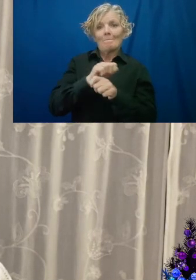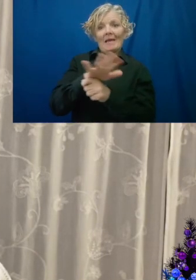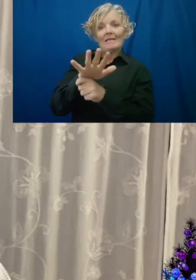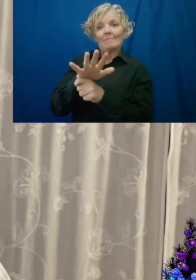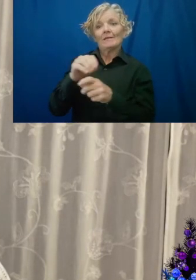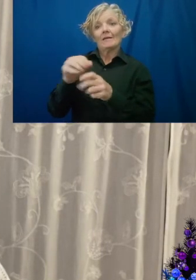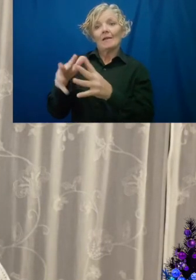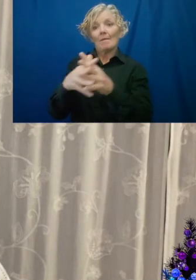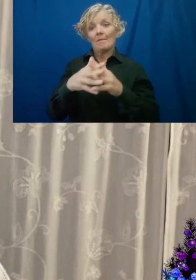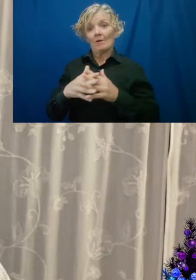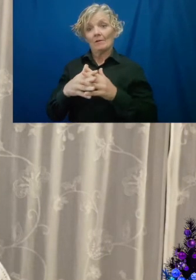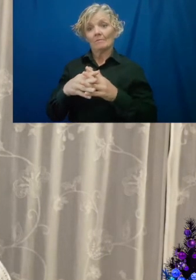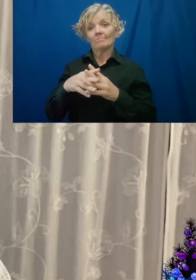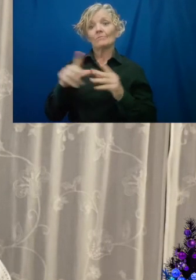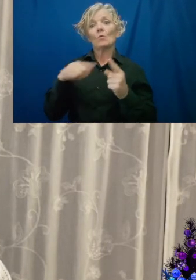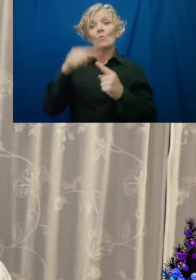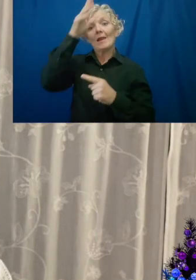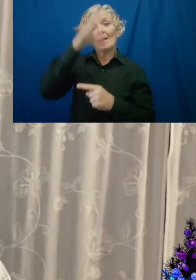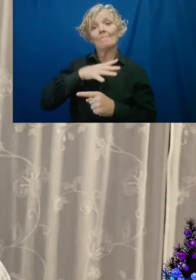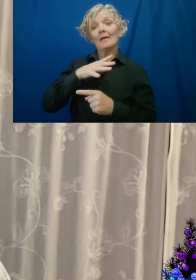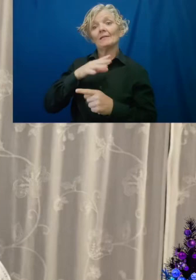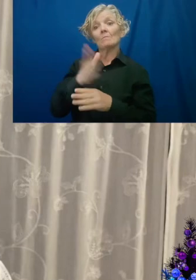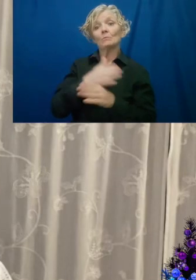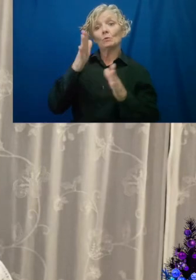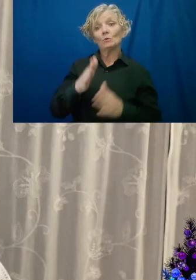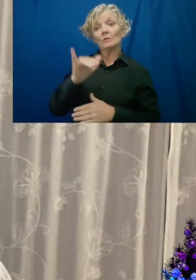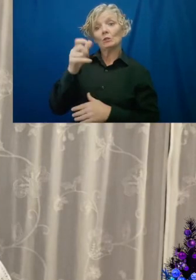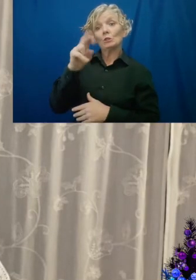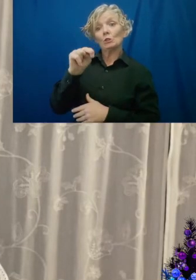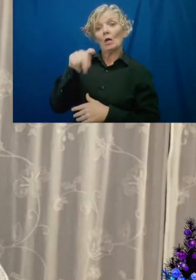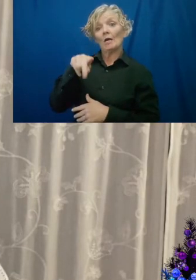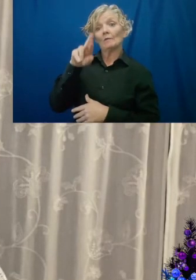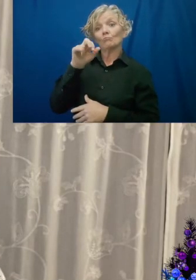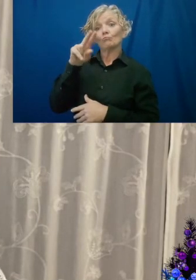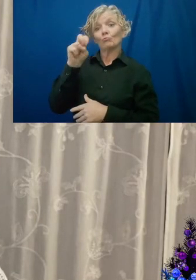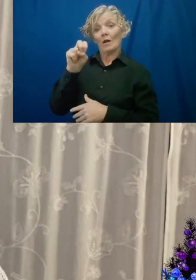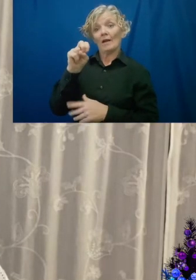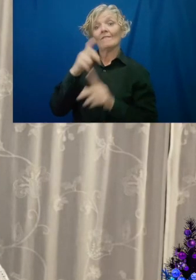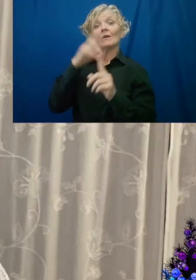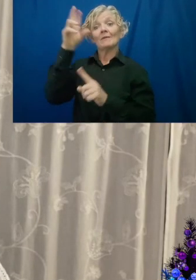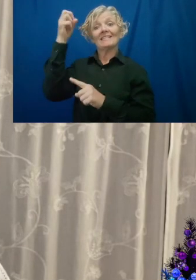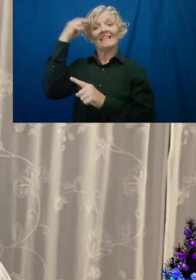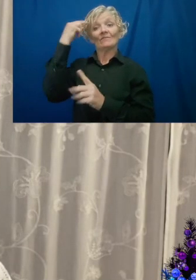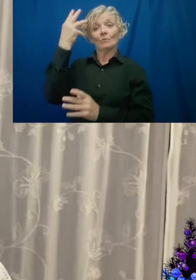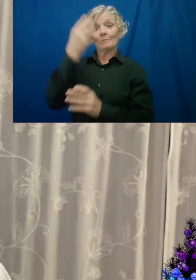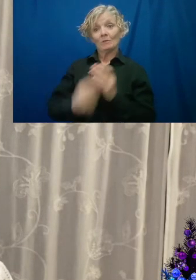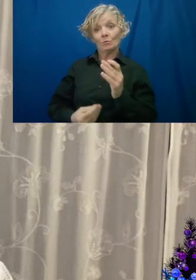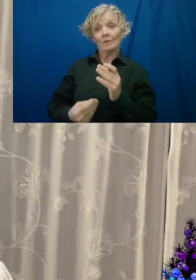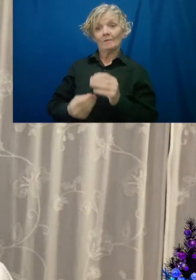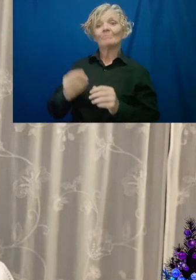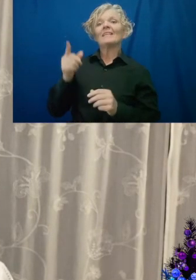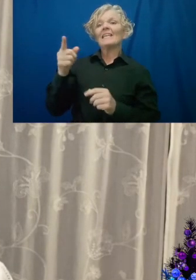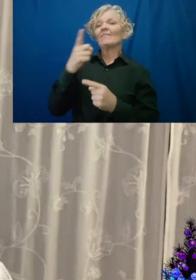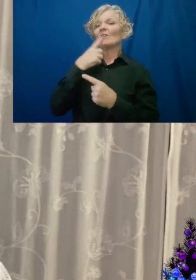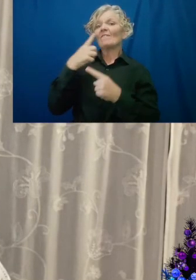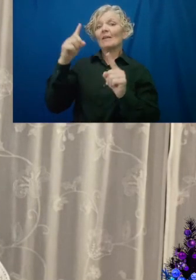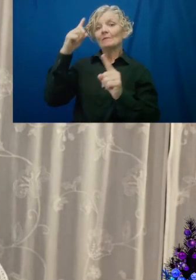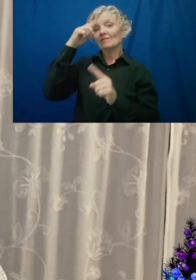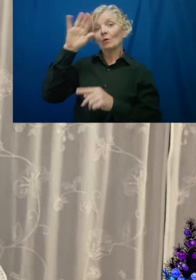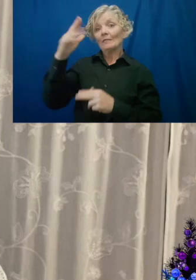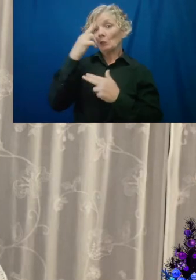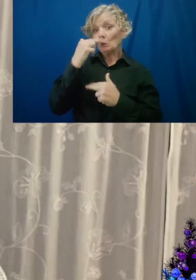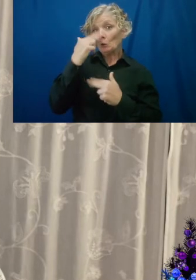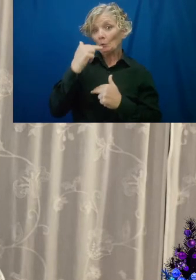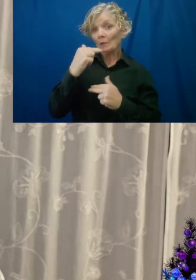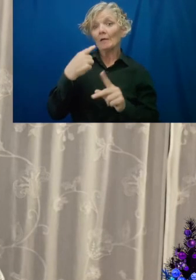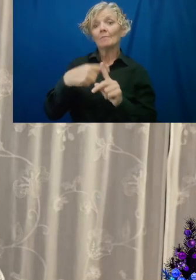pandemic here in the United States when John Prine, a musician from Nashville, passed away. He was known not only for his humor, but for music